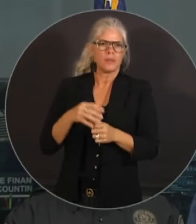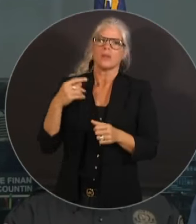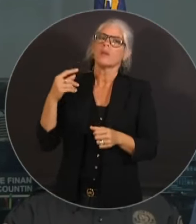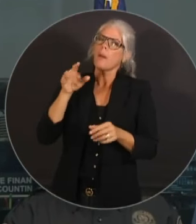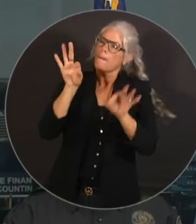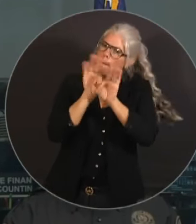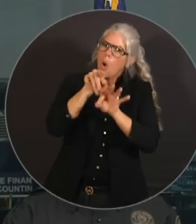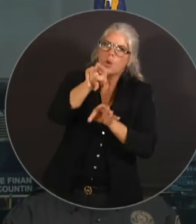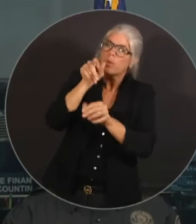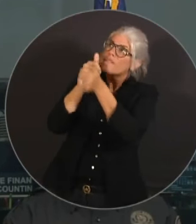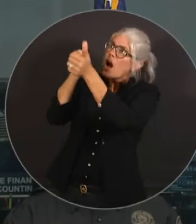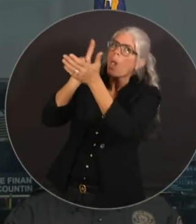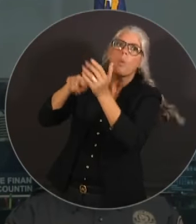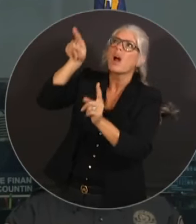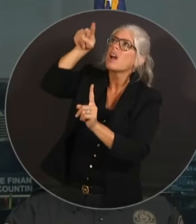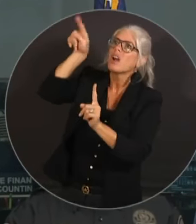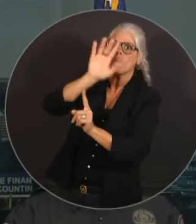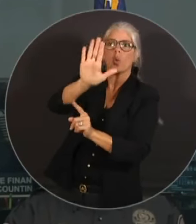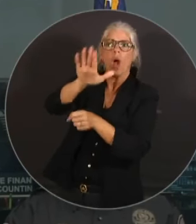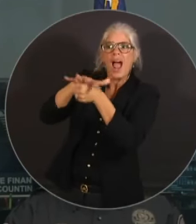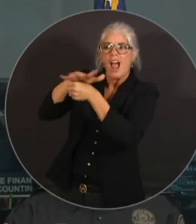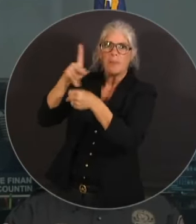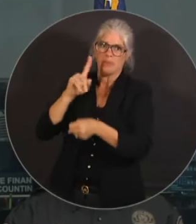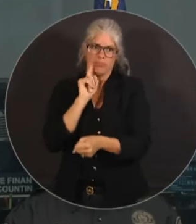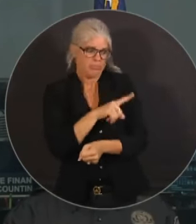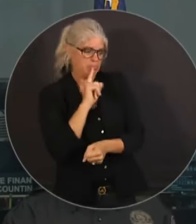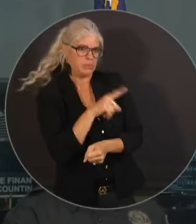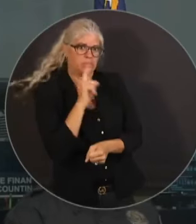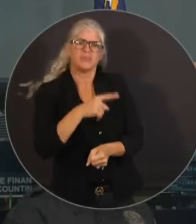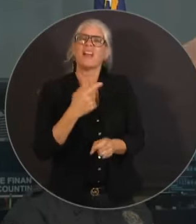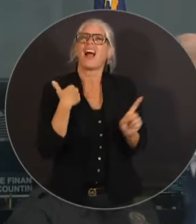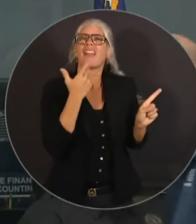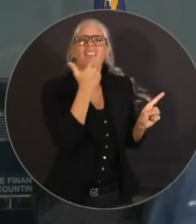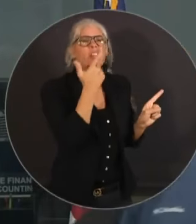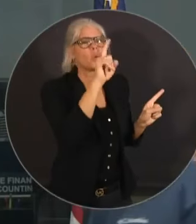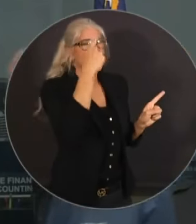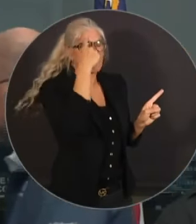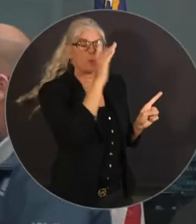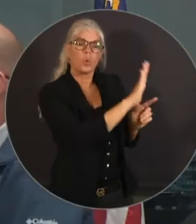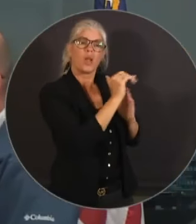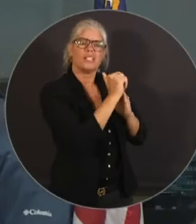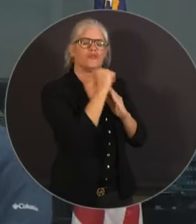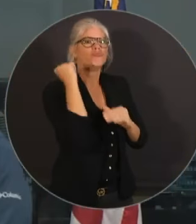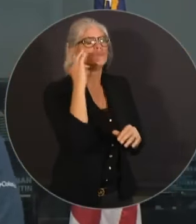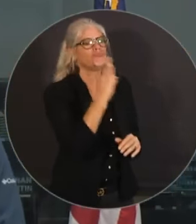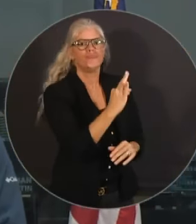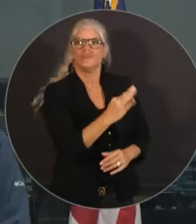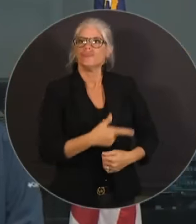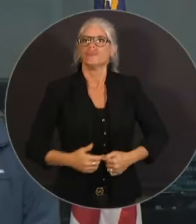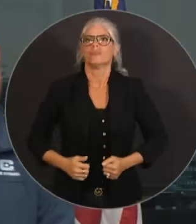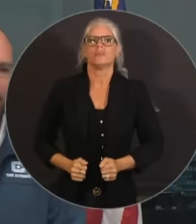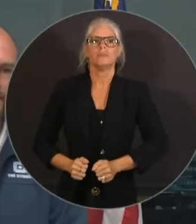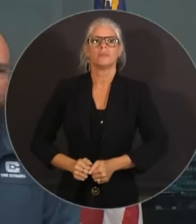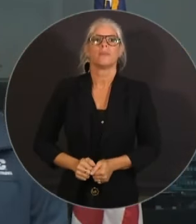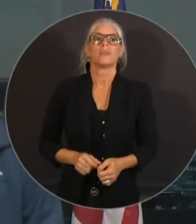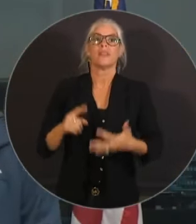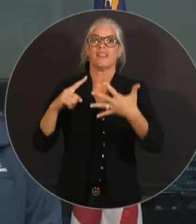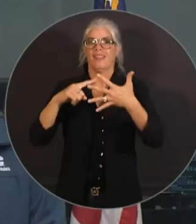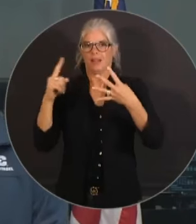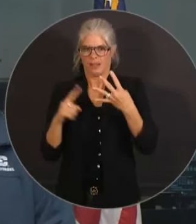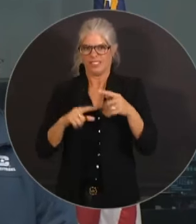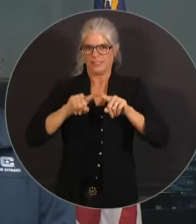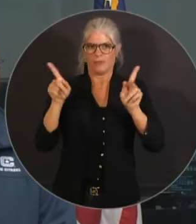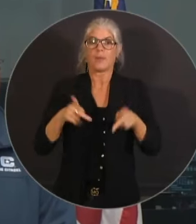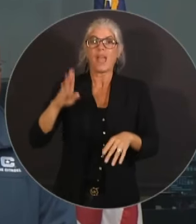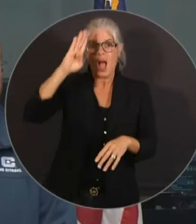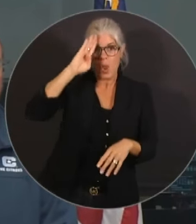law enforcement and emergency personnel. Thank you, Governor, for your leadership. Thank you, Governor. Good morning, fellow Floridians. My